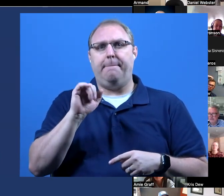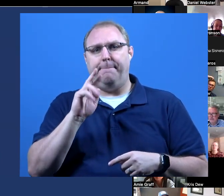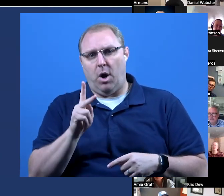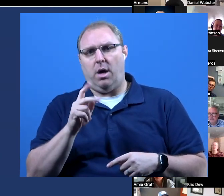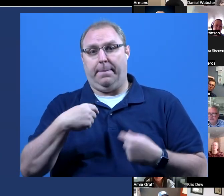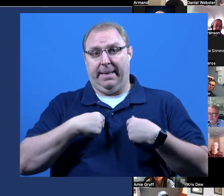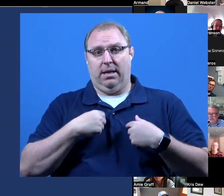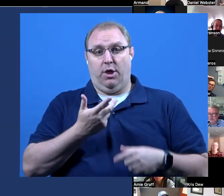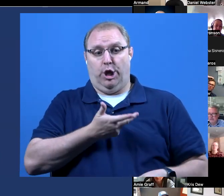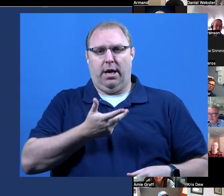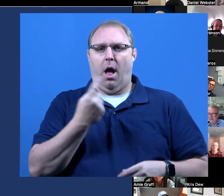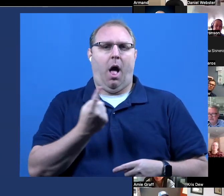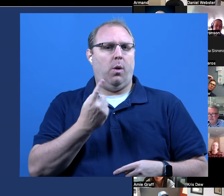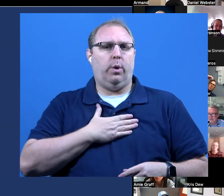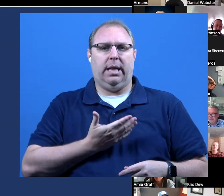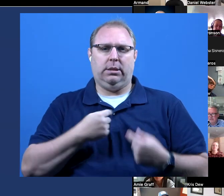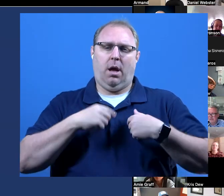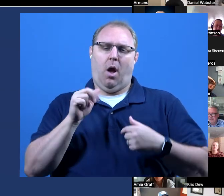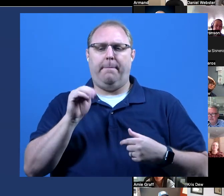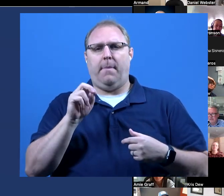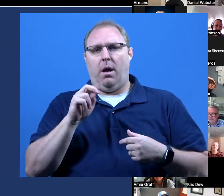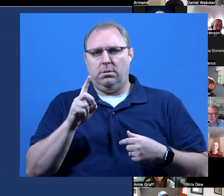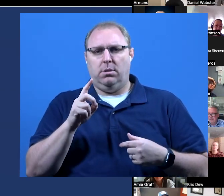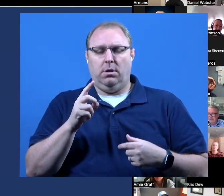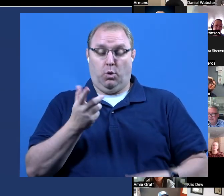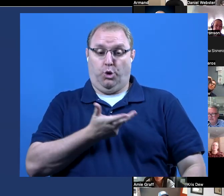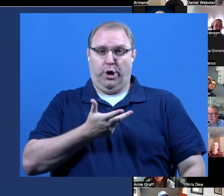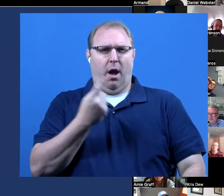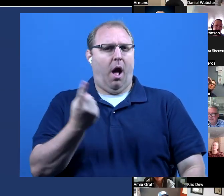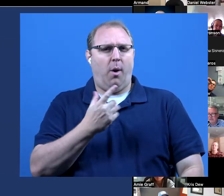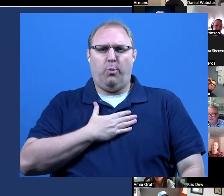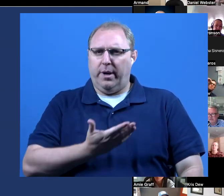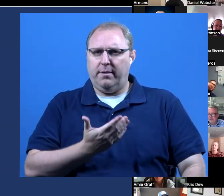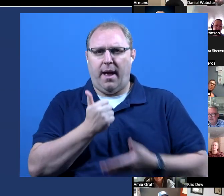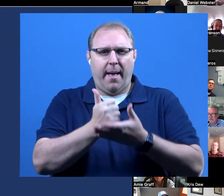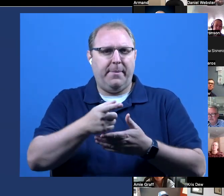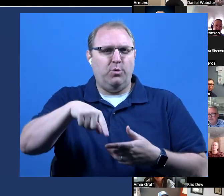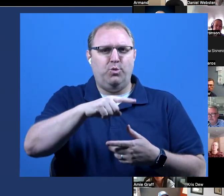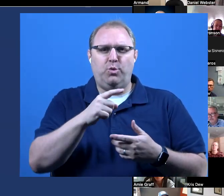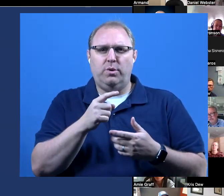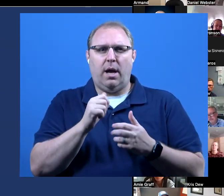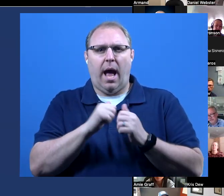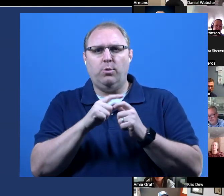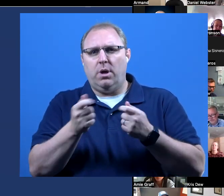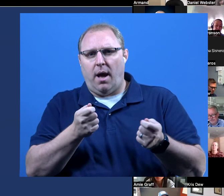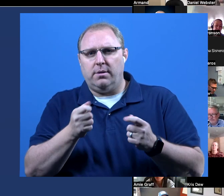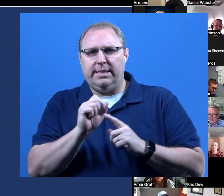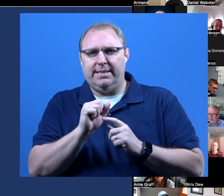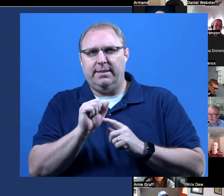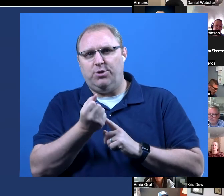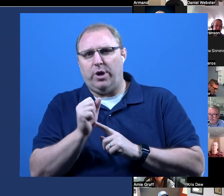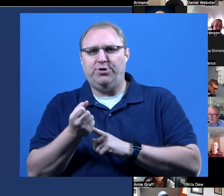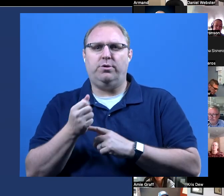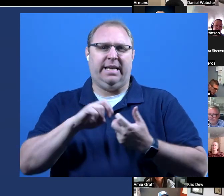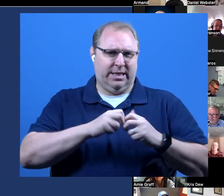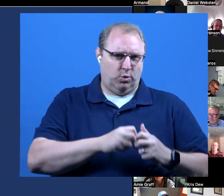same requests, and one might have it granted and the other not. And it's an issue where it's best to